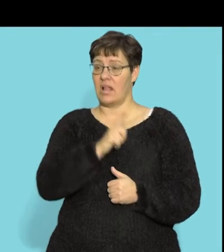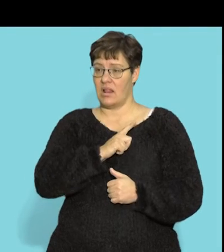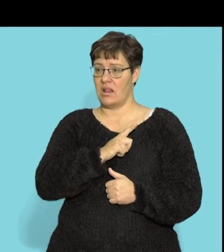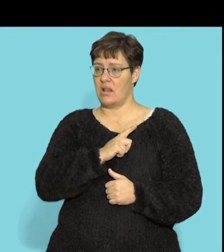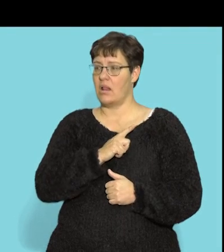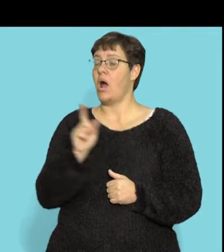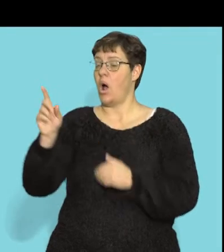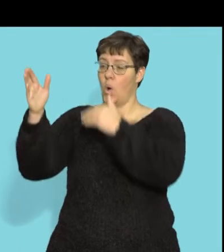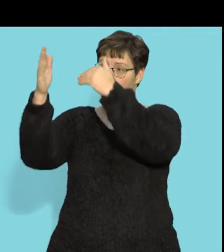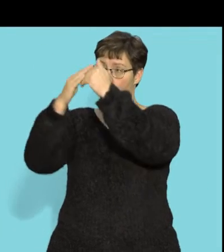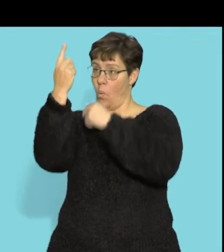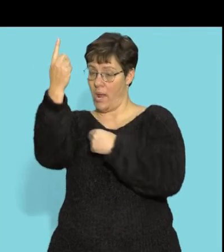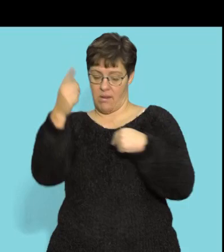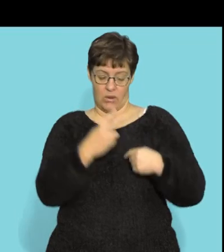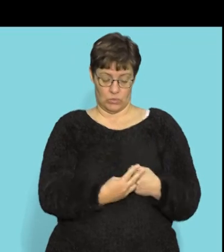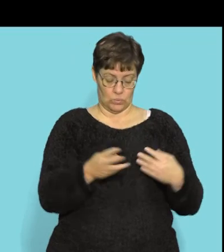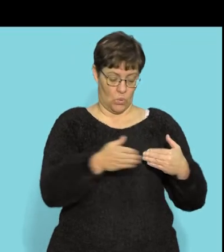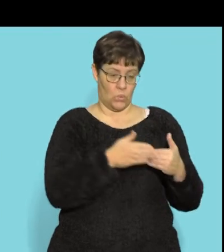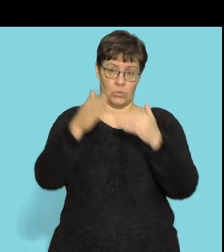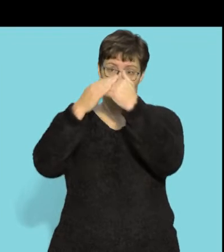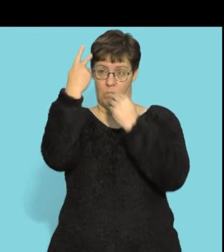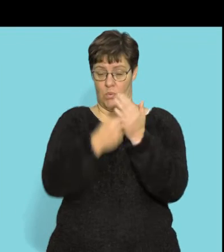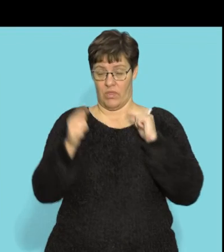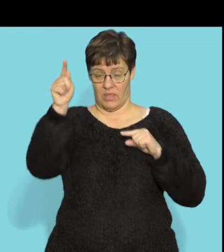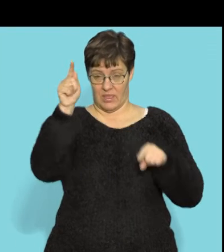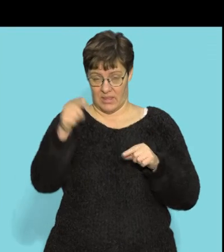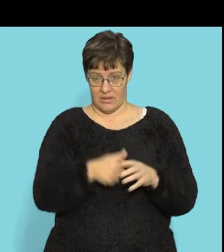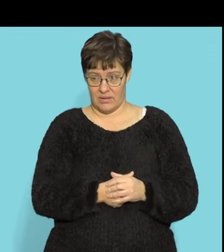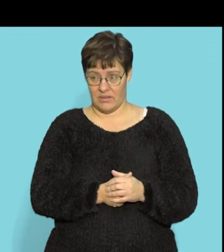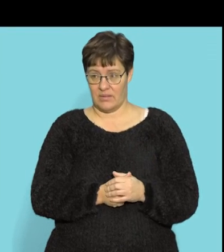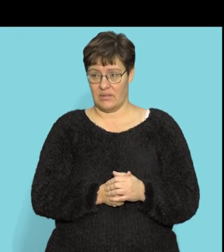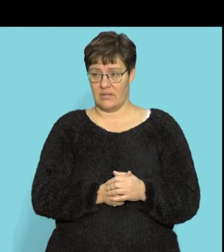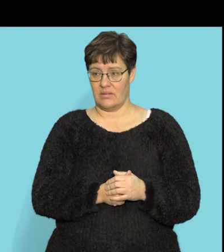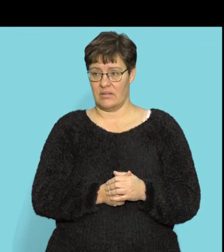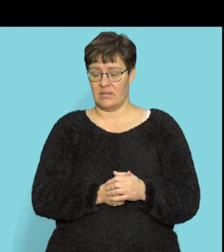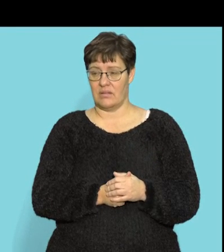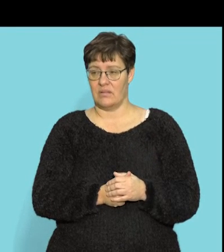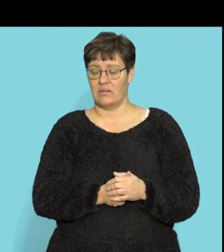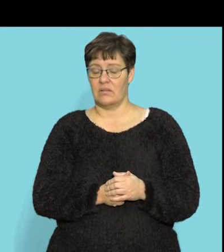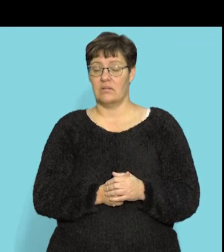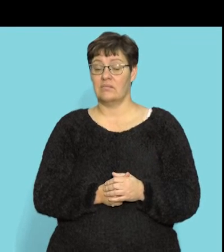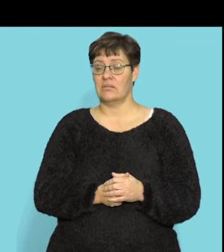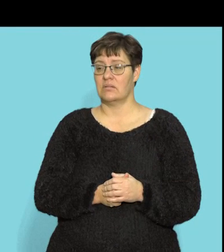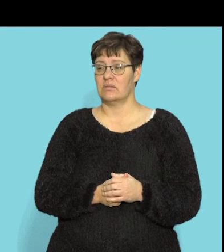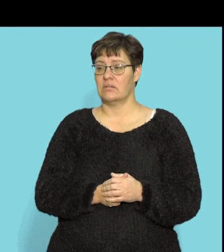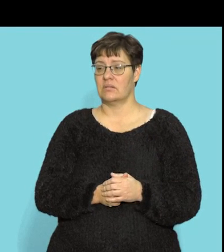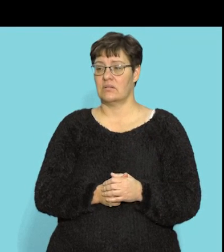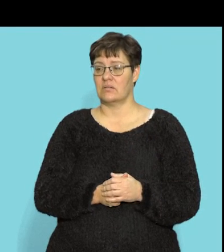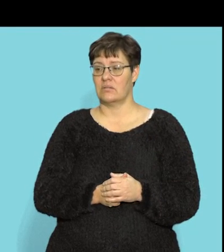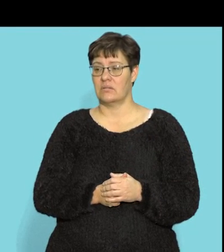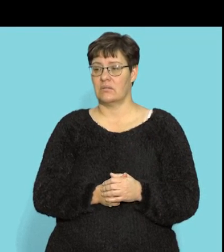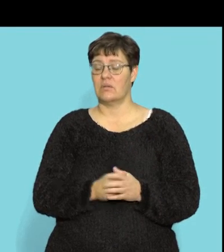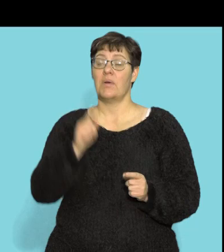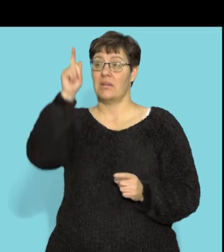that both switches are closed, okay? Now, and also, if with switch S1 closed and switch